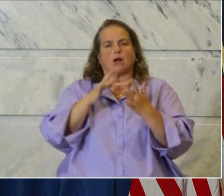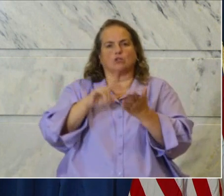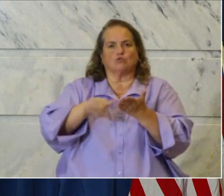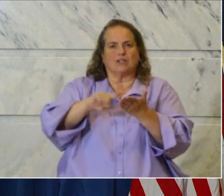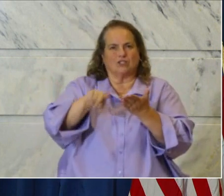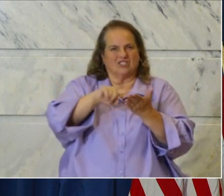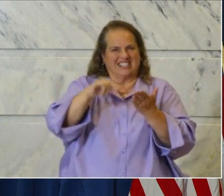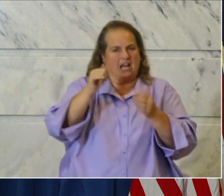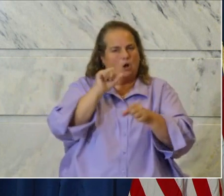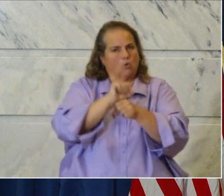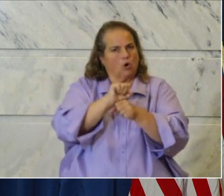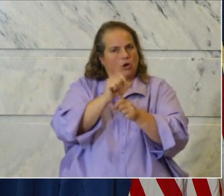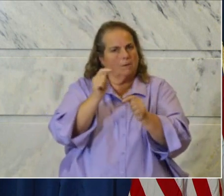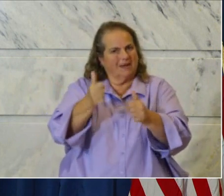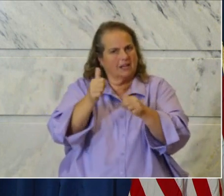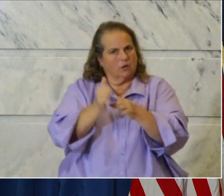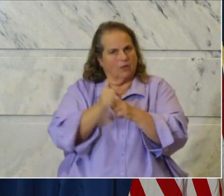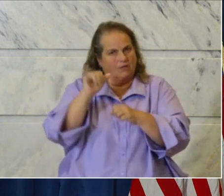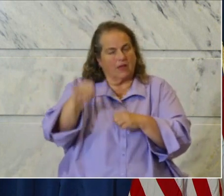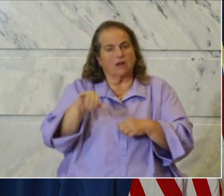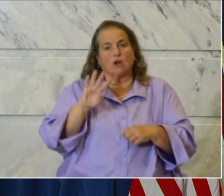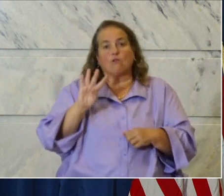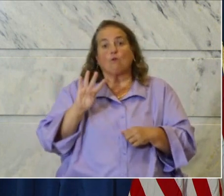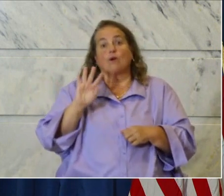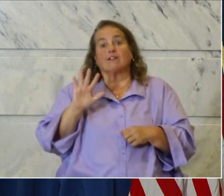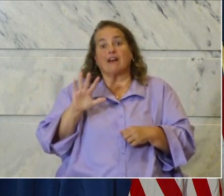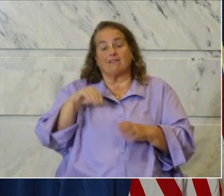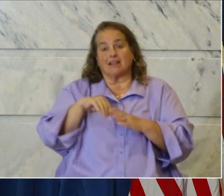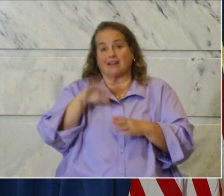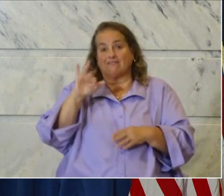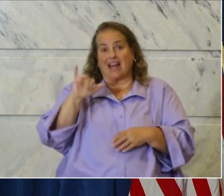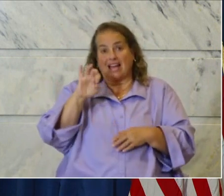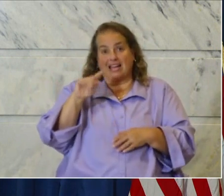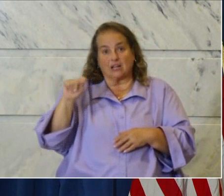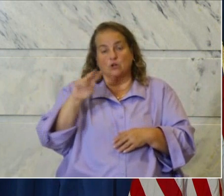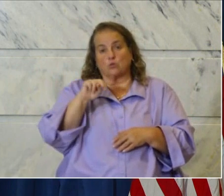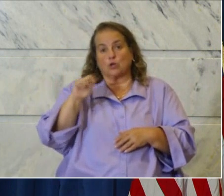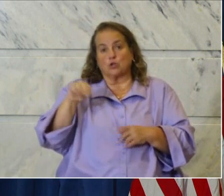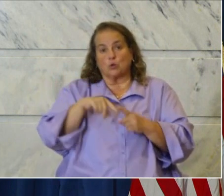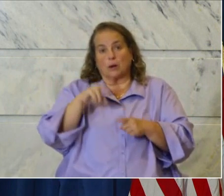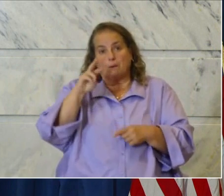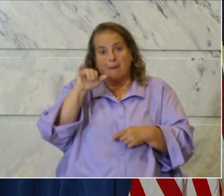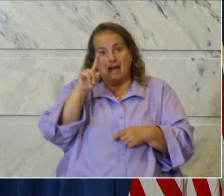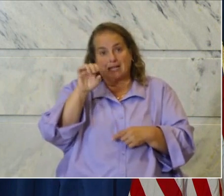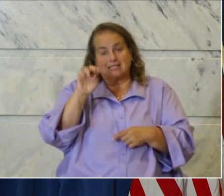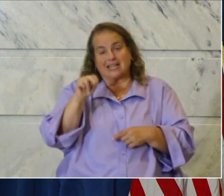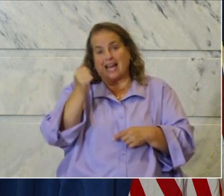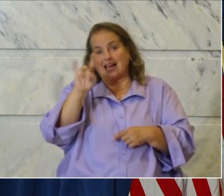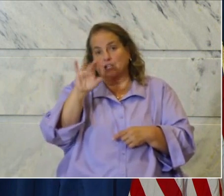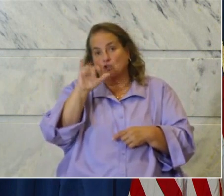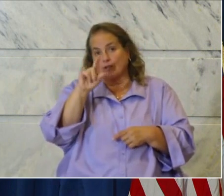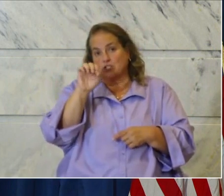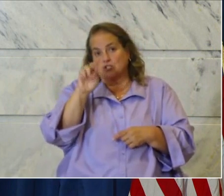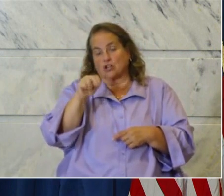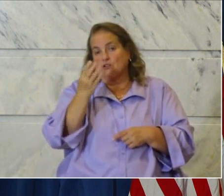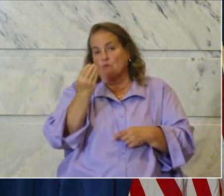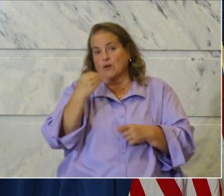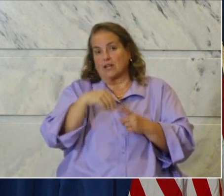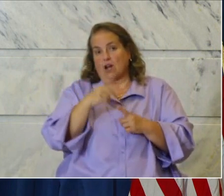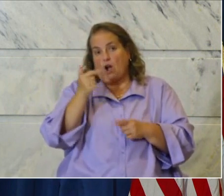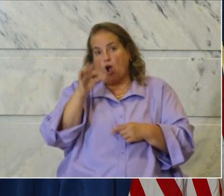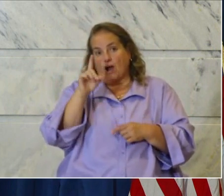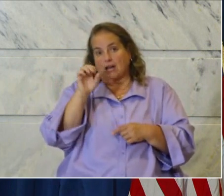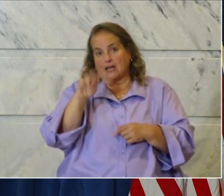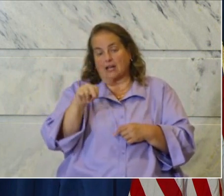working immediately. 45 in Fayette, 22 in Madison, 18 in Christian, 14 in